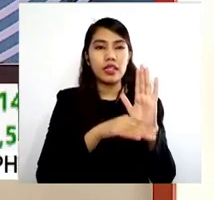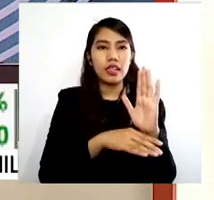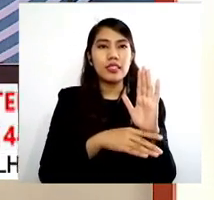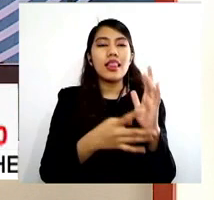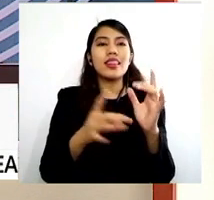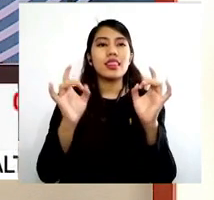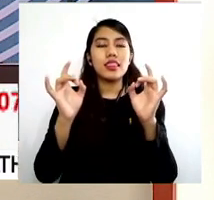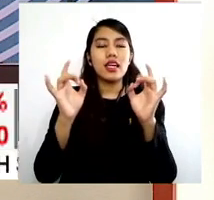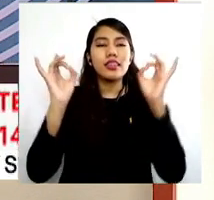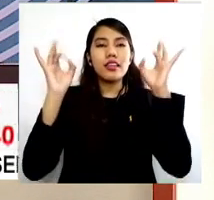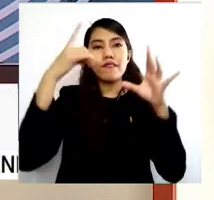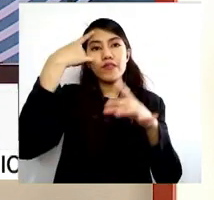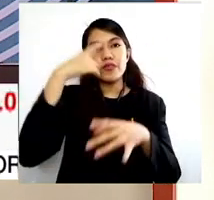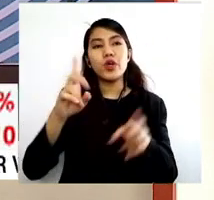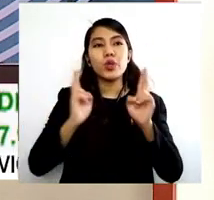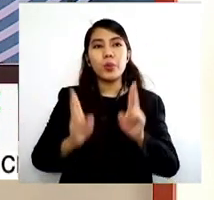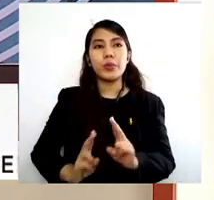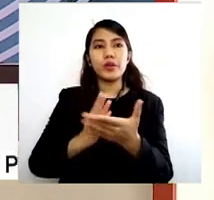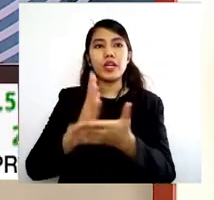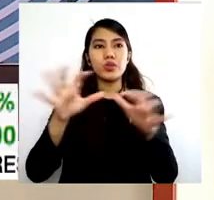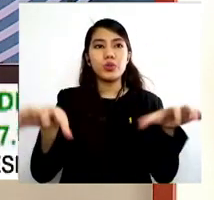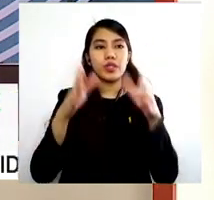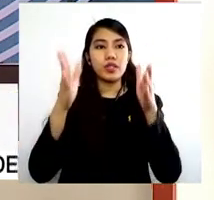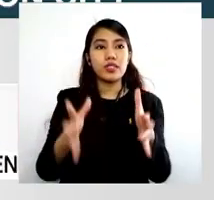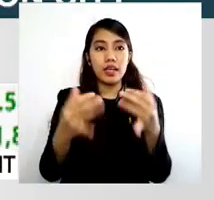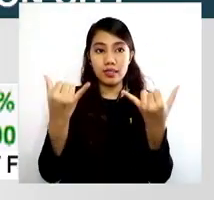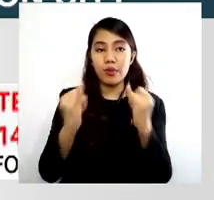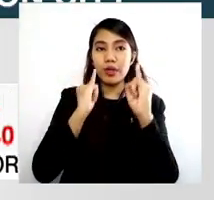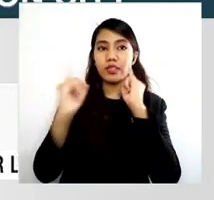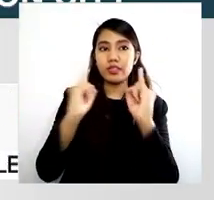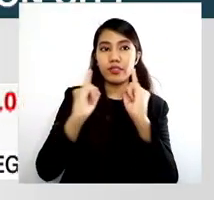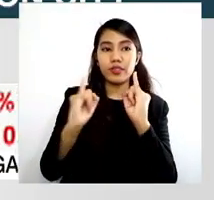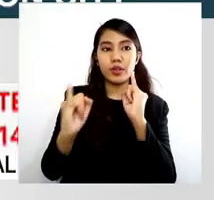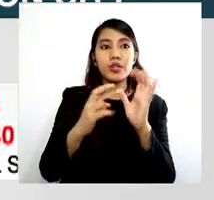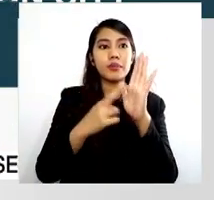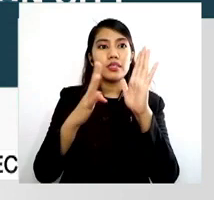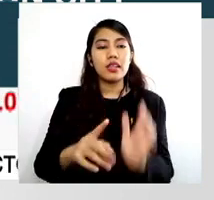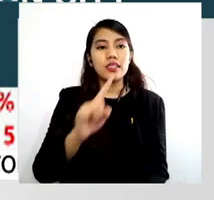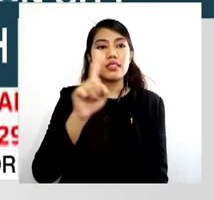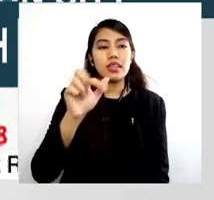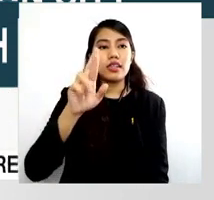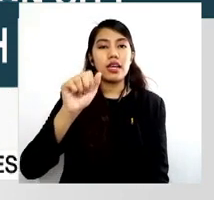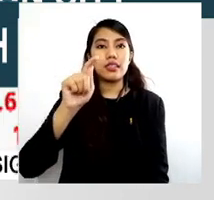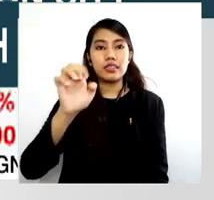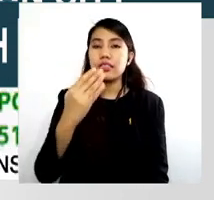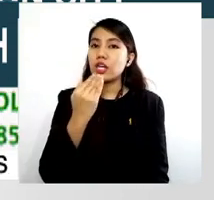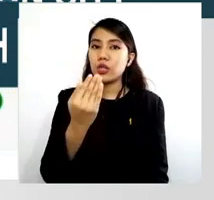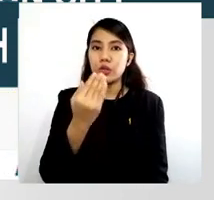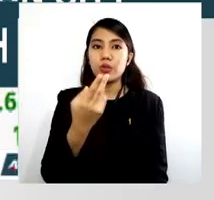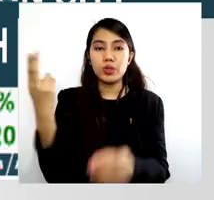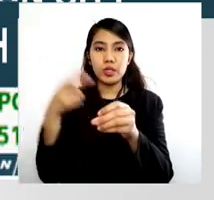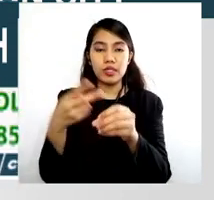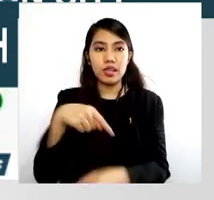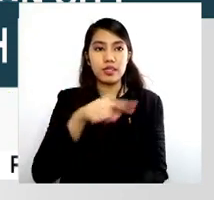this is Bayan Muna Party List Representative Carlos Zarate. Good afternoon, sir, and thanks for joining us today. Good afternoon, Stanley,